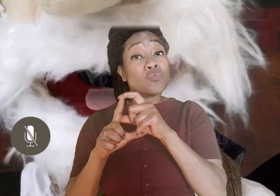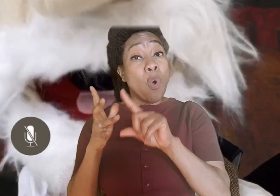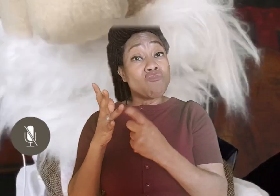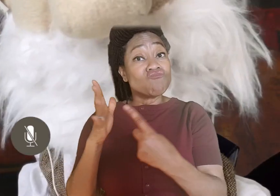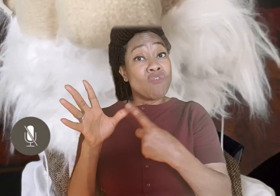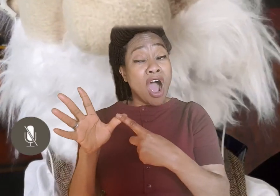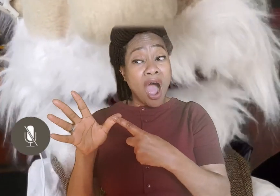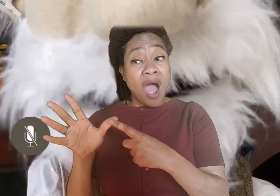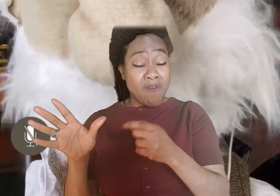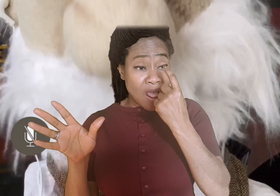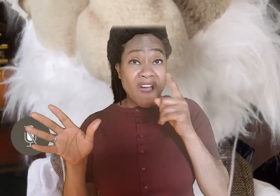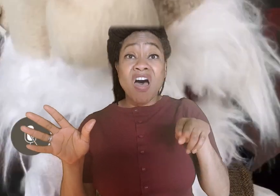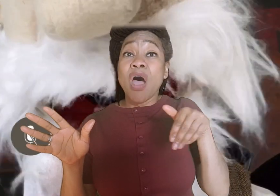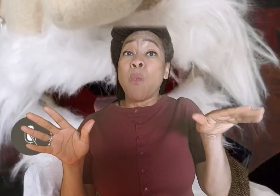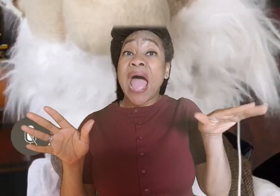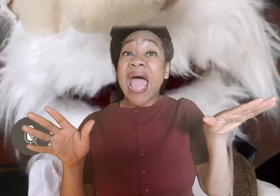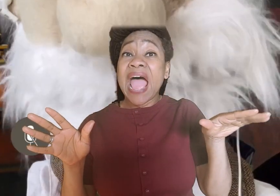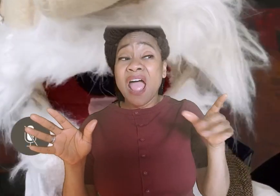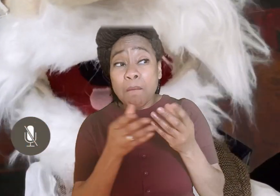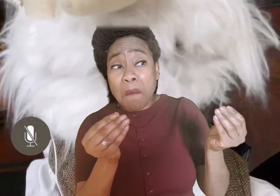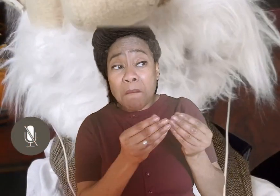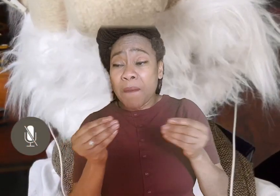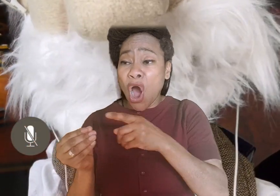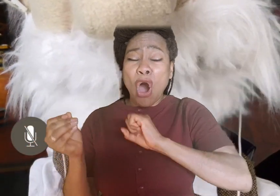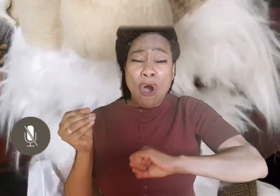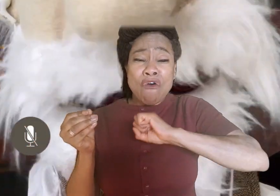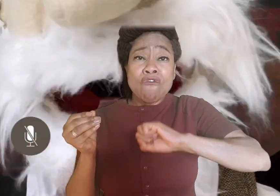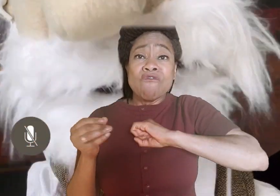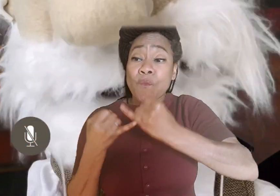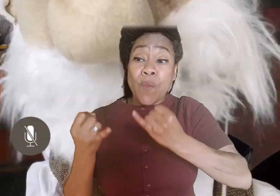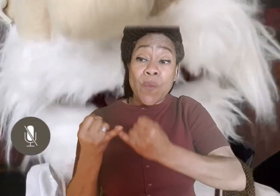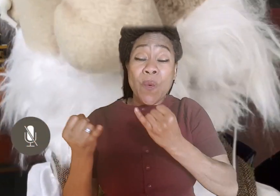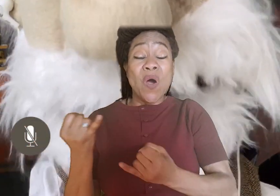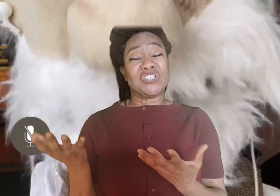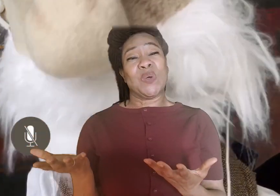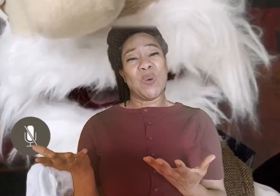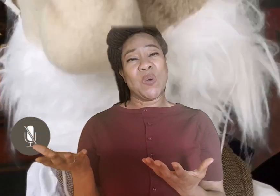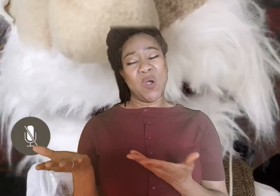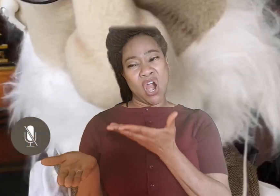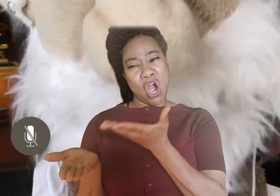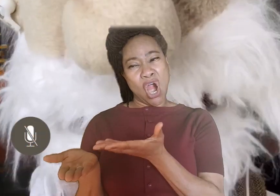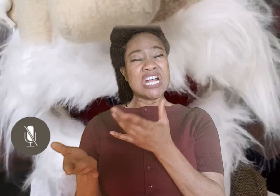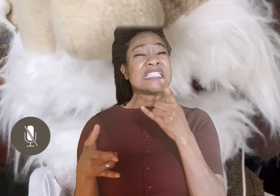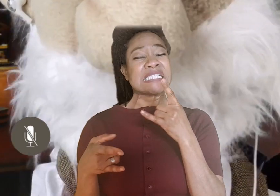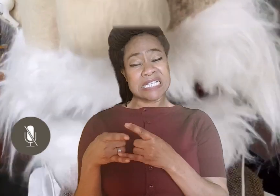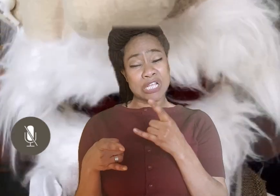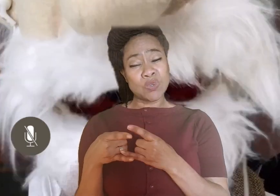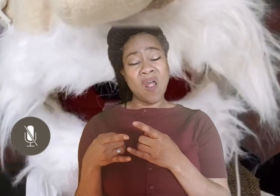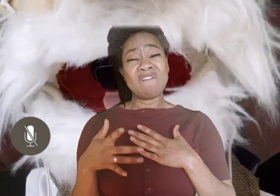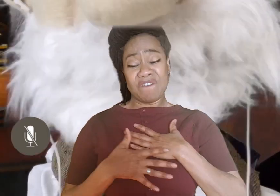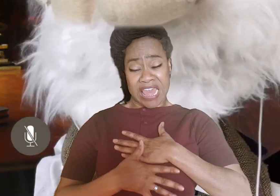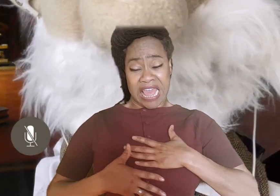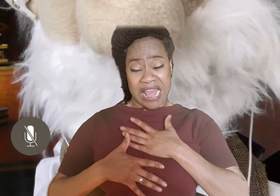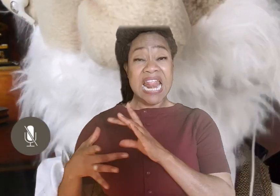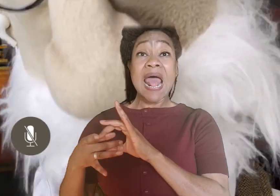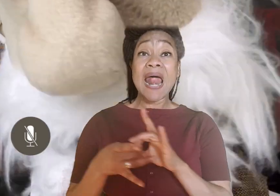father's absence, it would be logical to suggest that her cough represented her repressed sexual feelings towards her